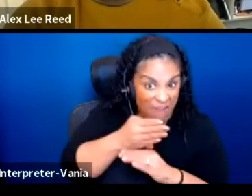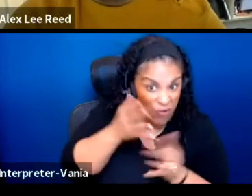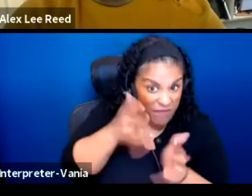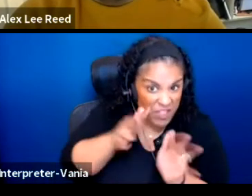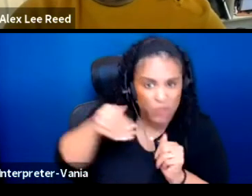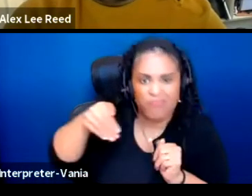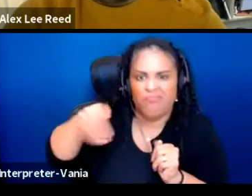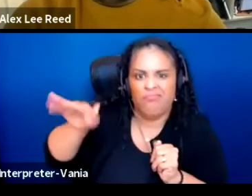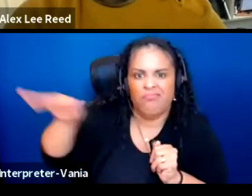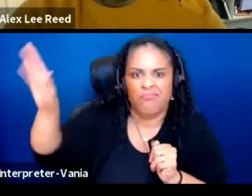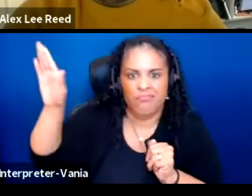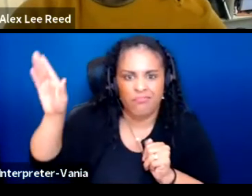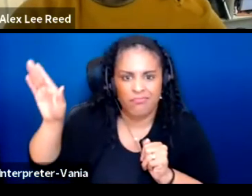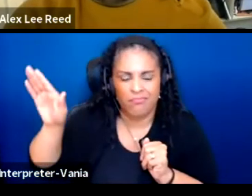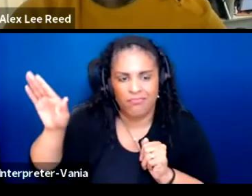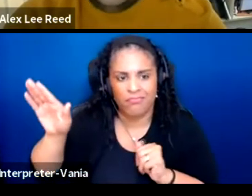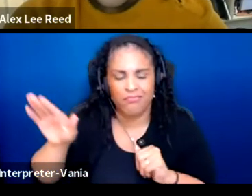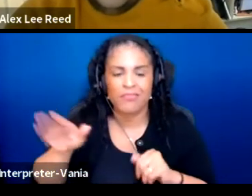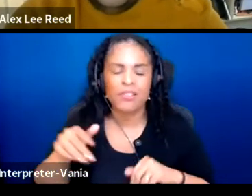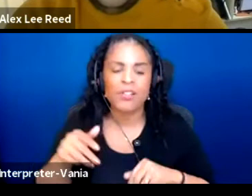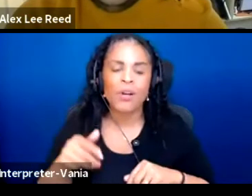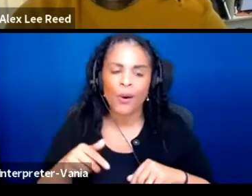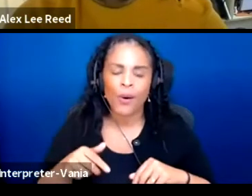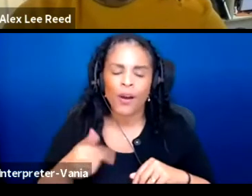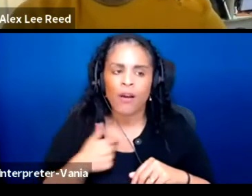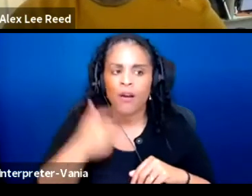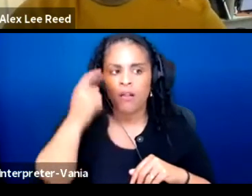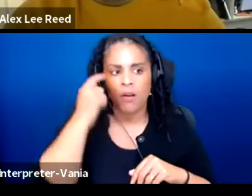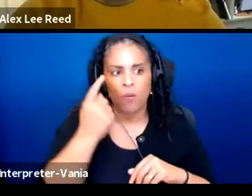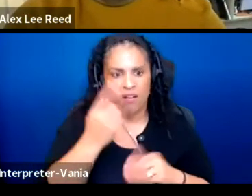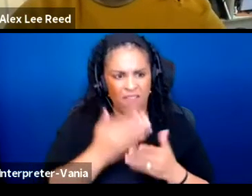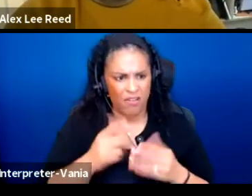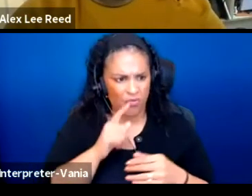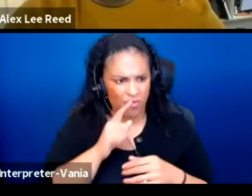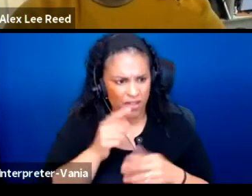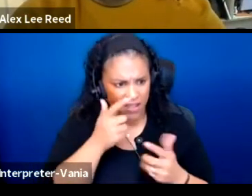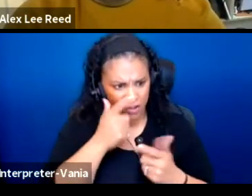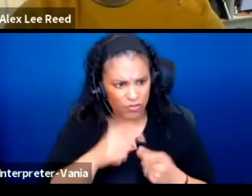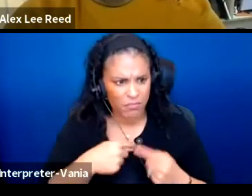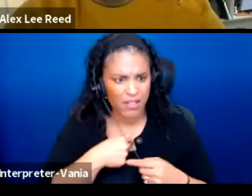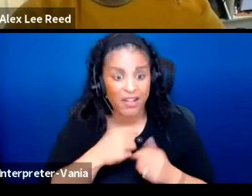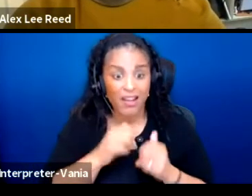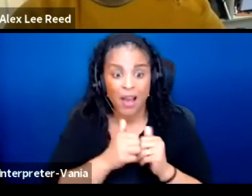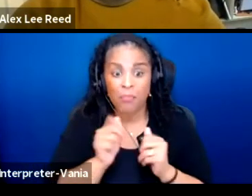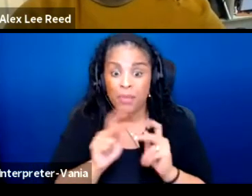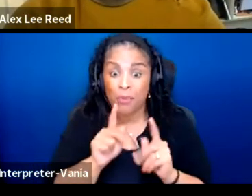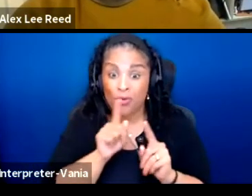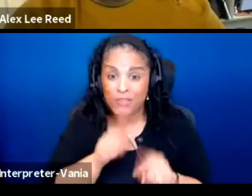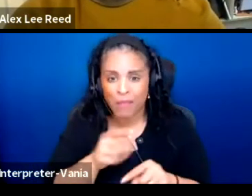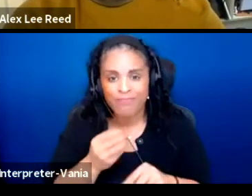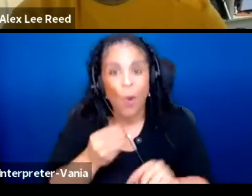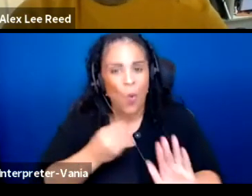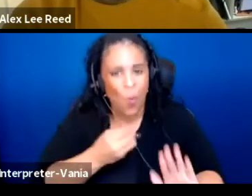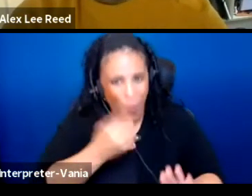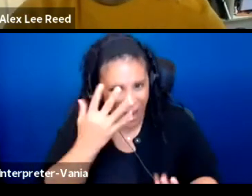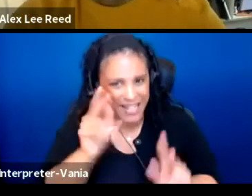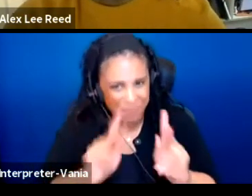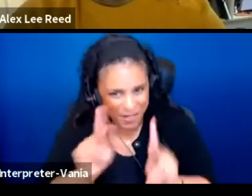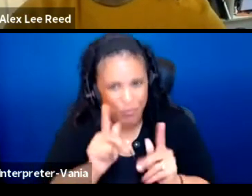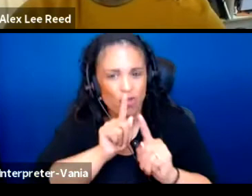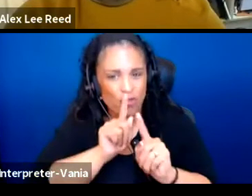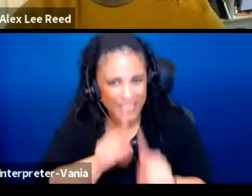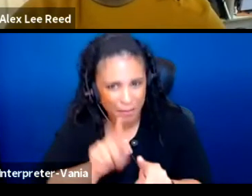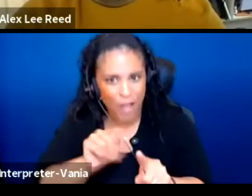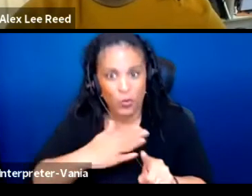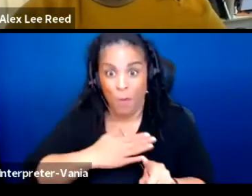know? And so I think one of the things that's always interesting to me about how people respond, white people